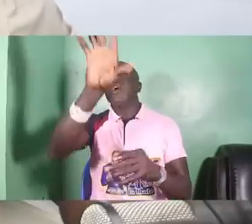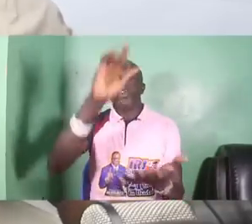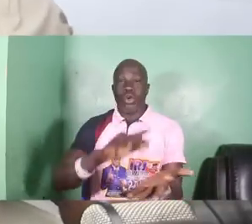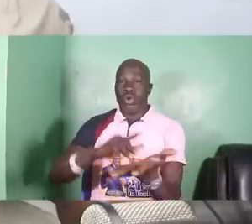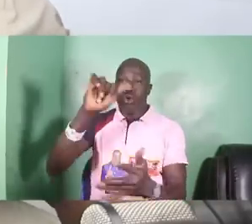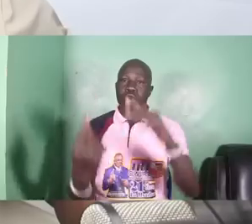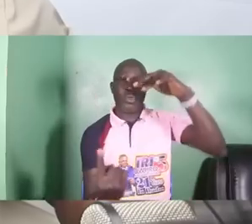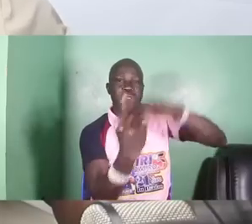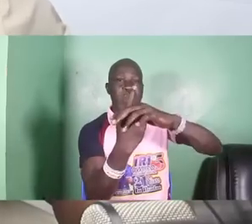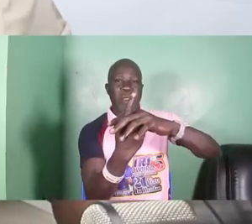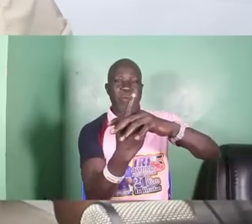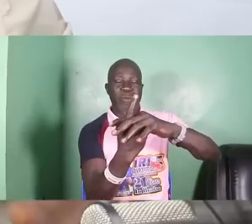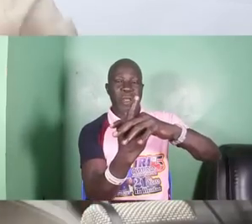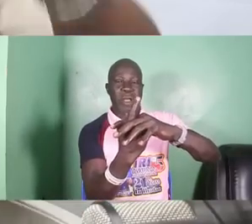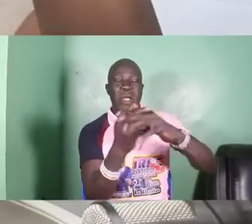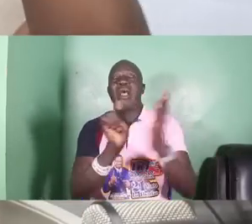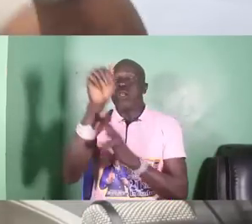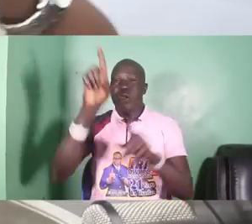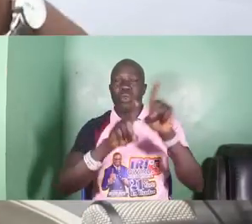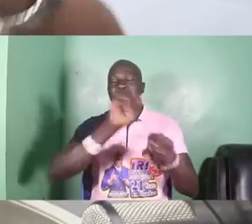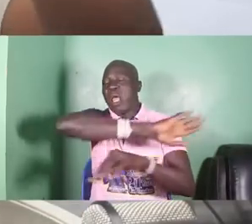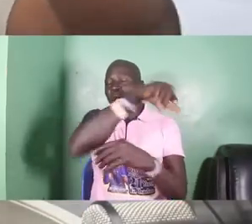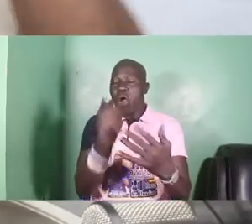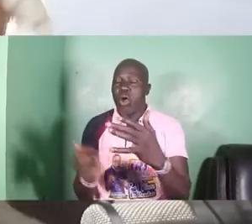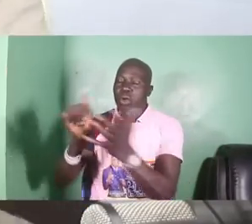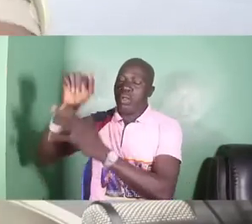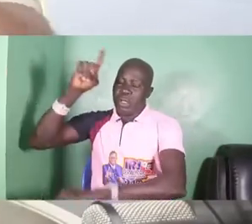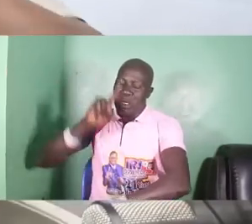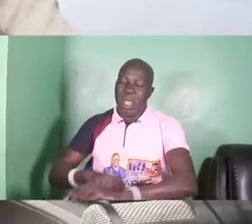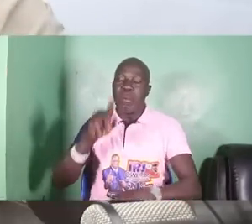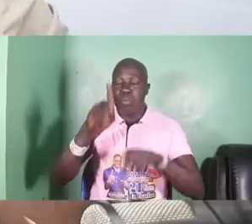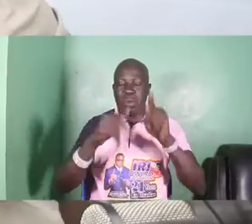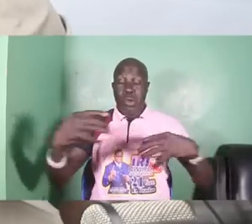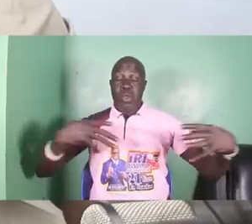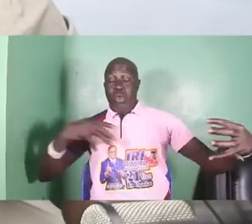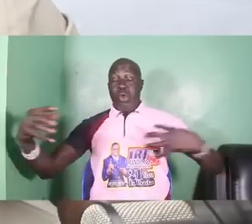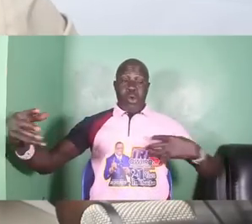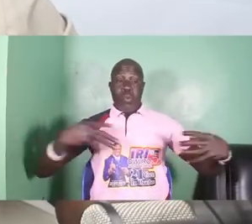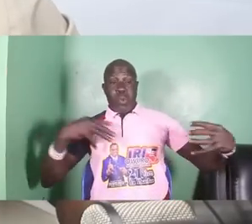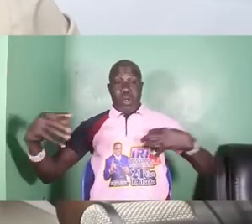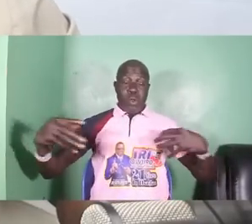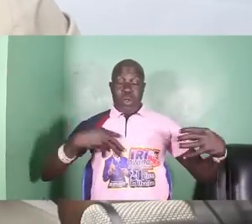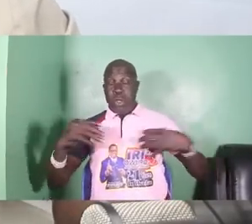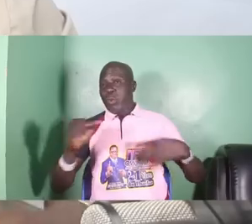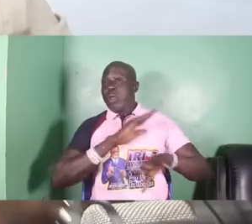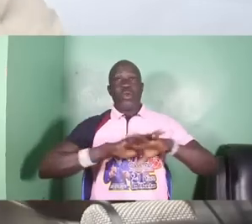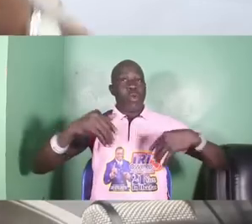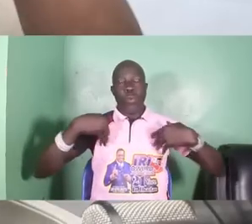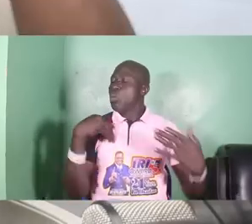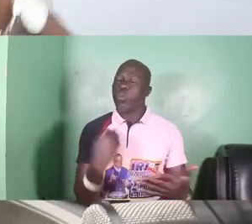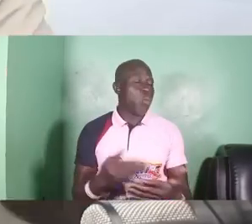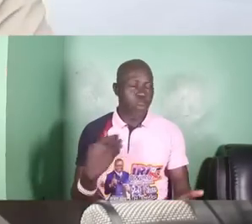ogo re ajade loruko shine akoko ti awon yan pi gbegbe you see that people are complaining of